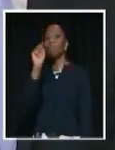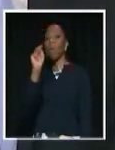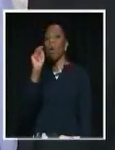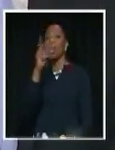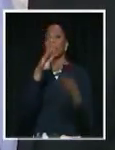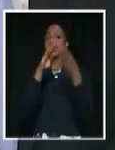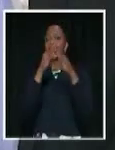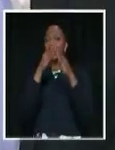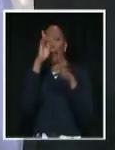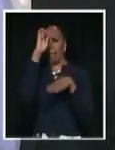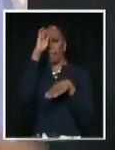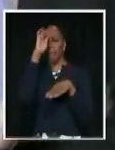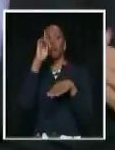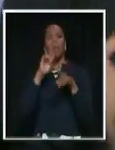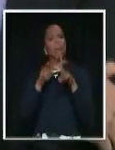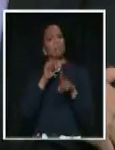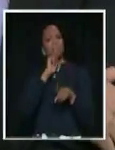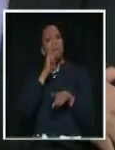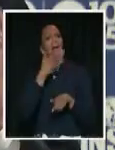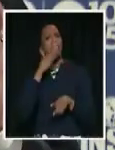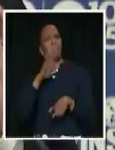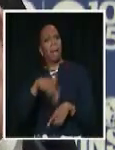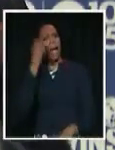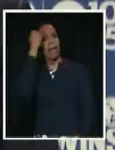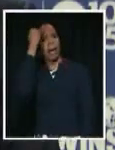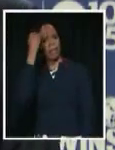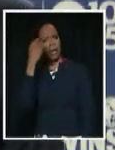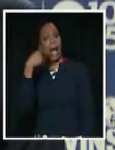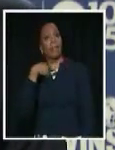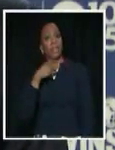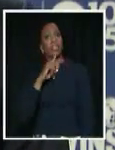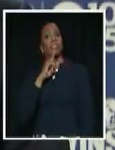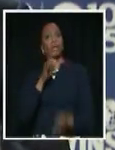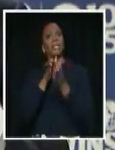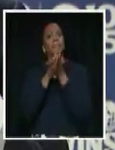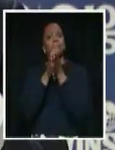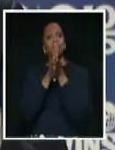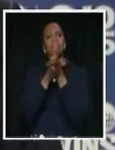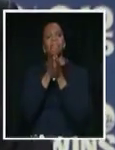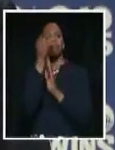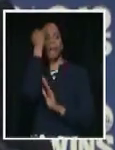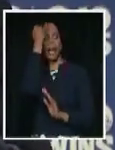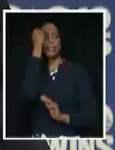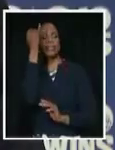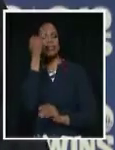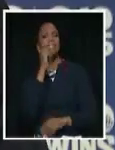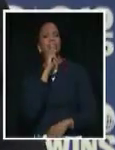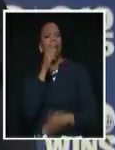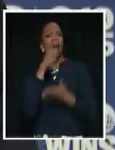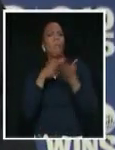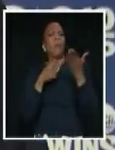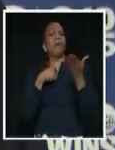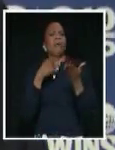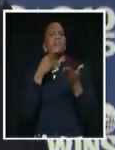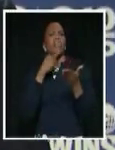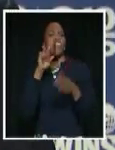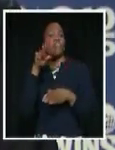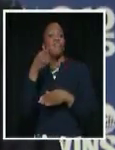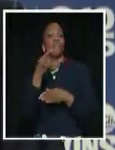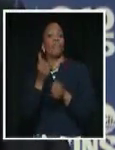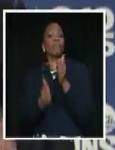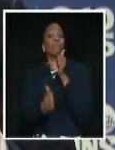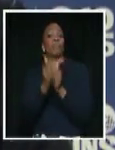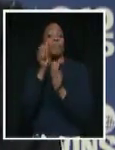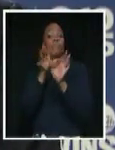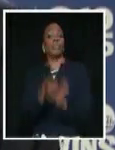made. It's not a bad idea. I think it's an ambitious idea. It's not what I would say is the first most important thing to do in